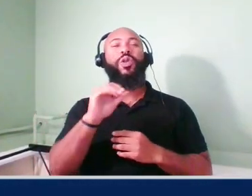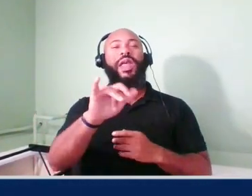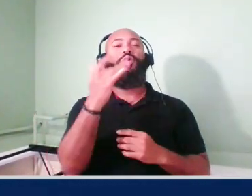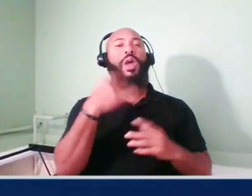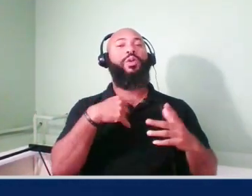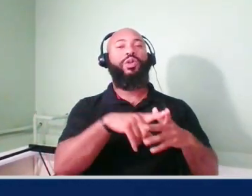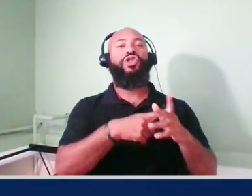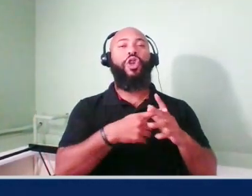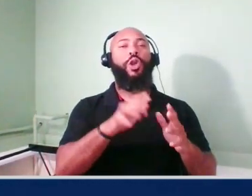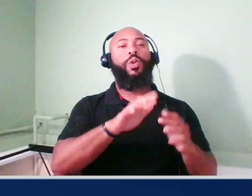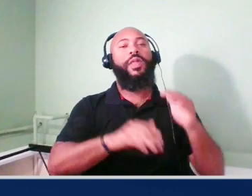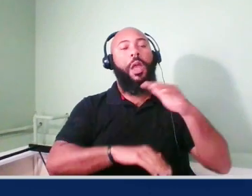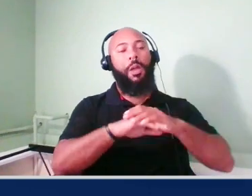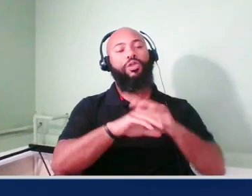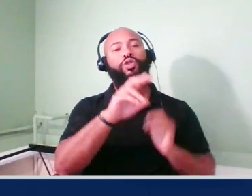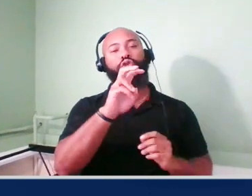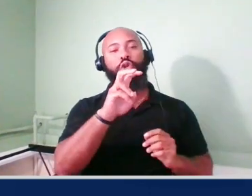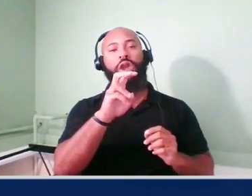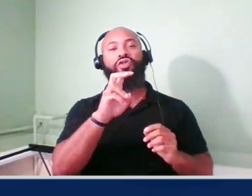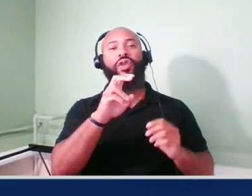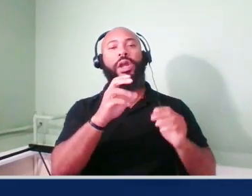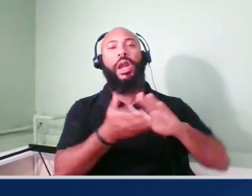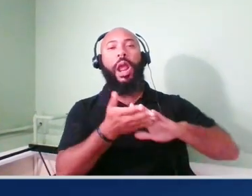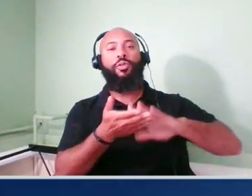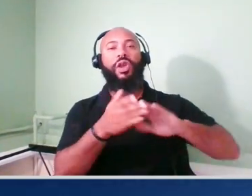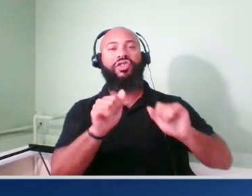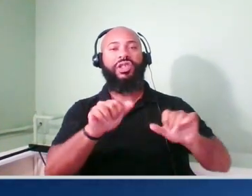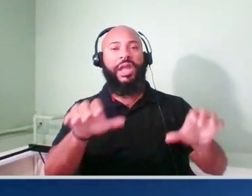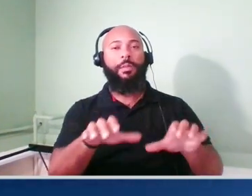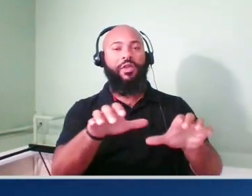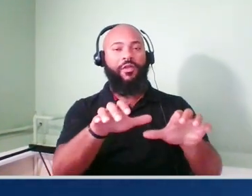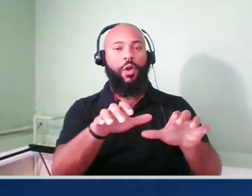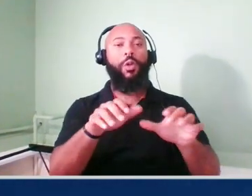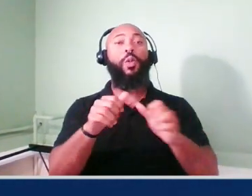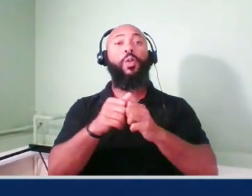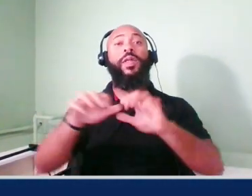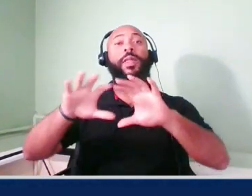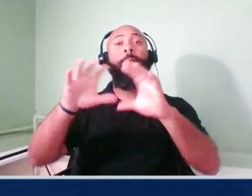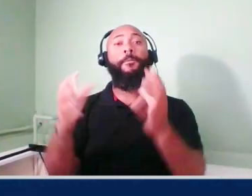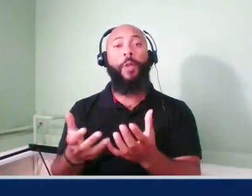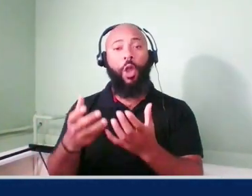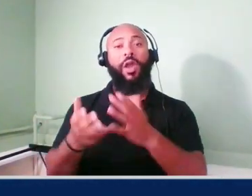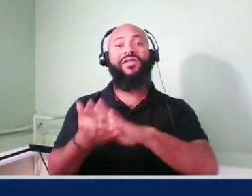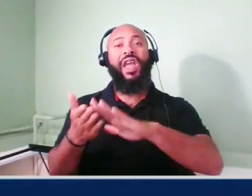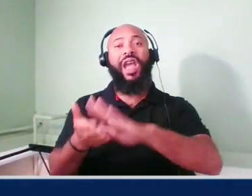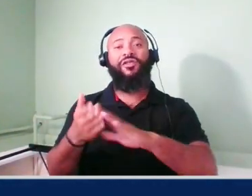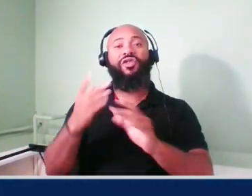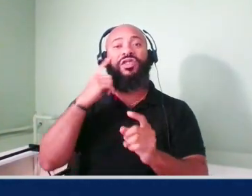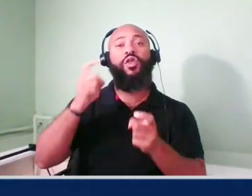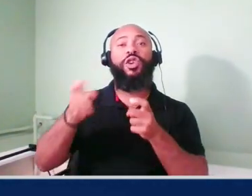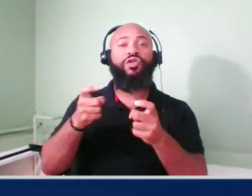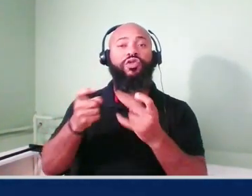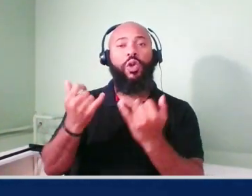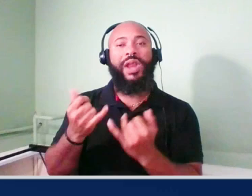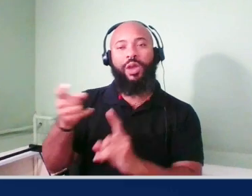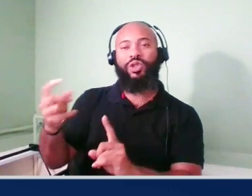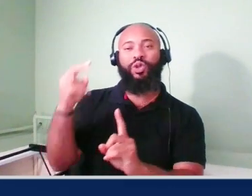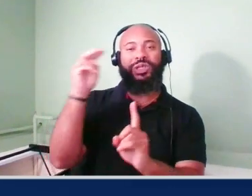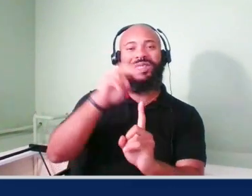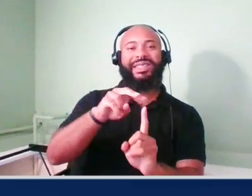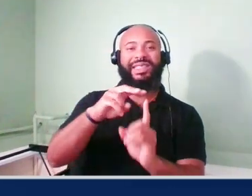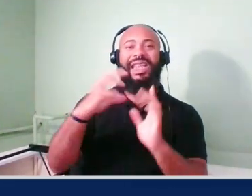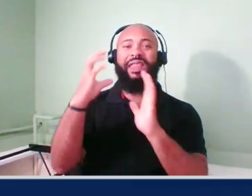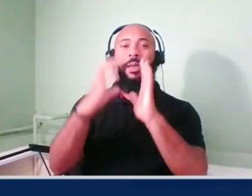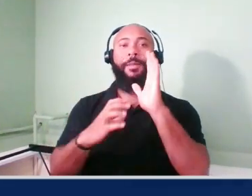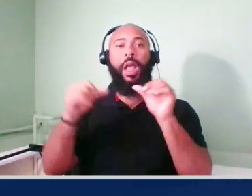you can perform. And with the launch of the bulk operations for controls now, as you can see in the blog post, right, customers